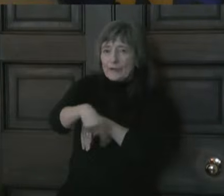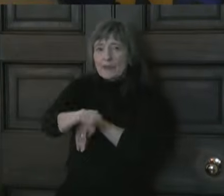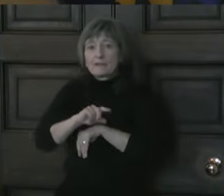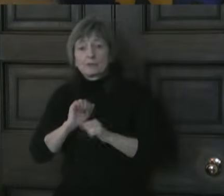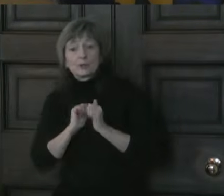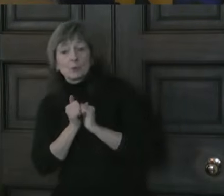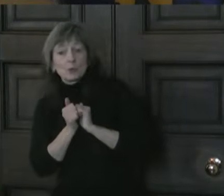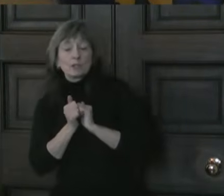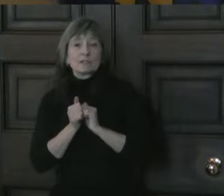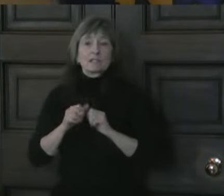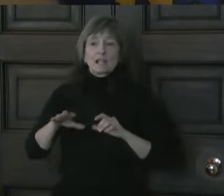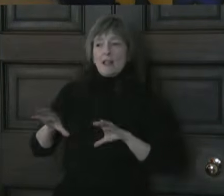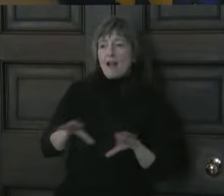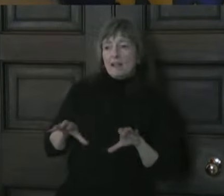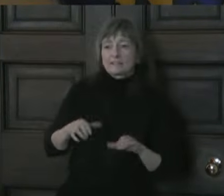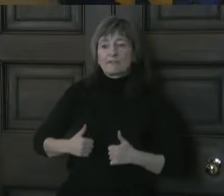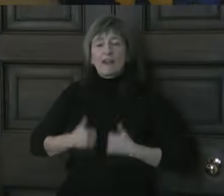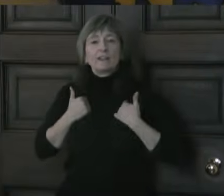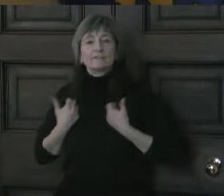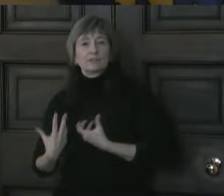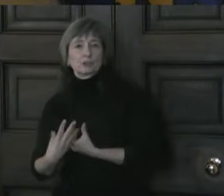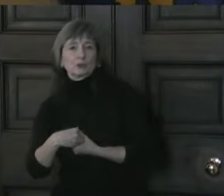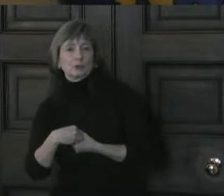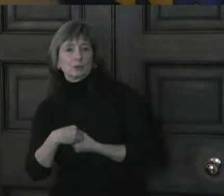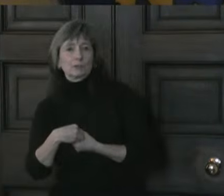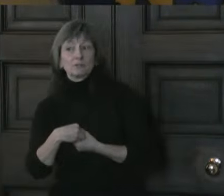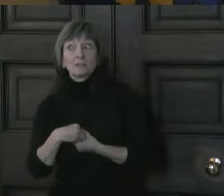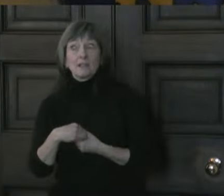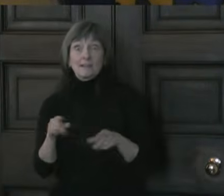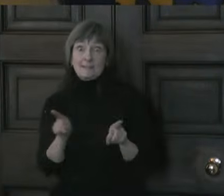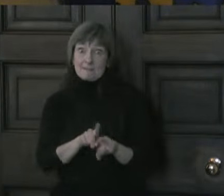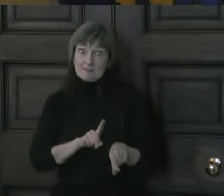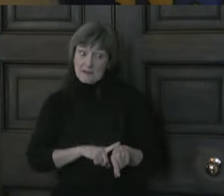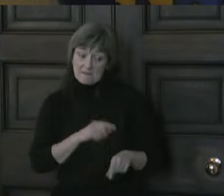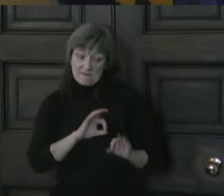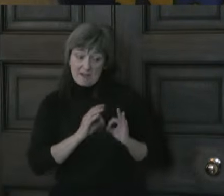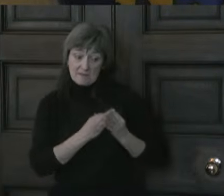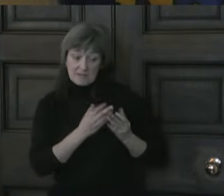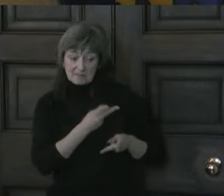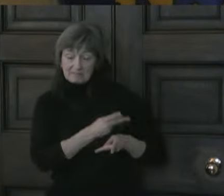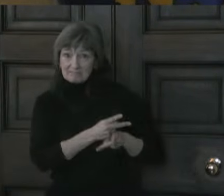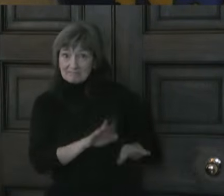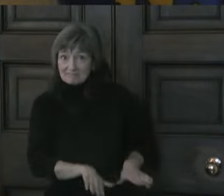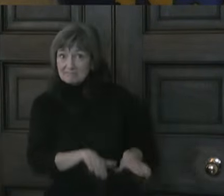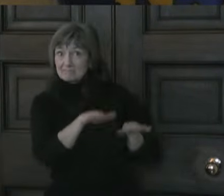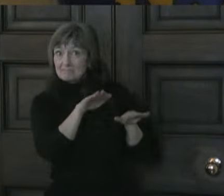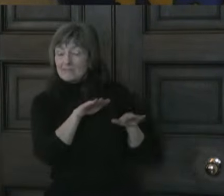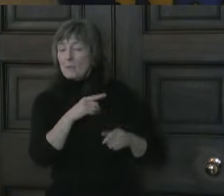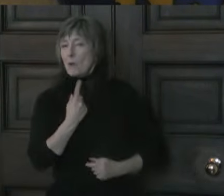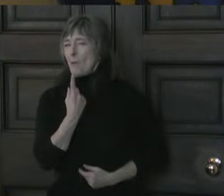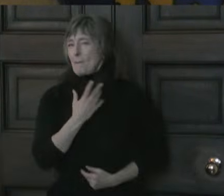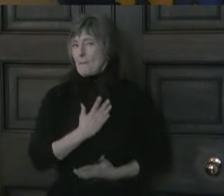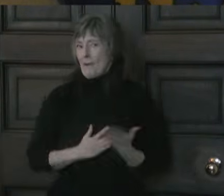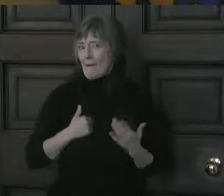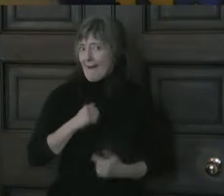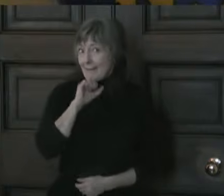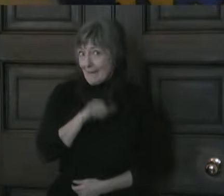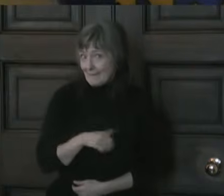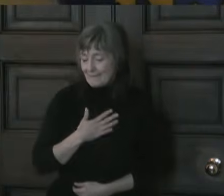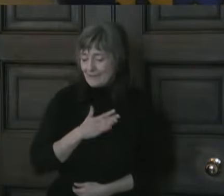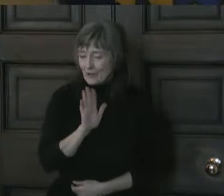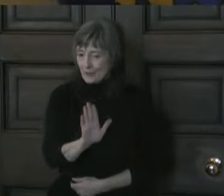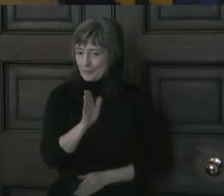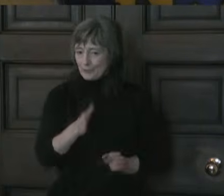active living, and inclusion, all the while raising a family. But what I loved most,